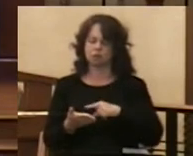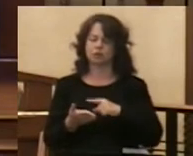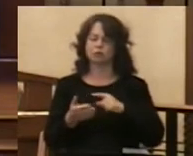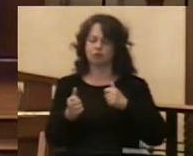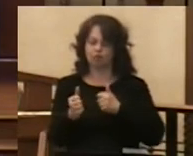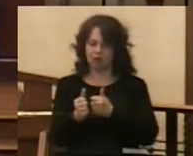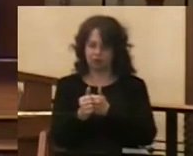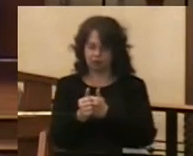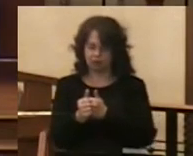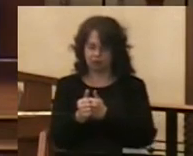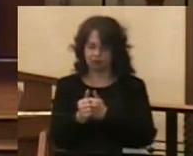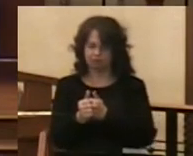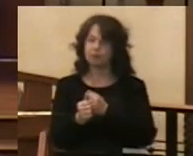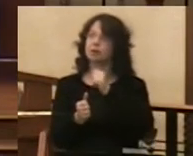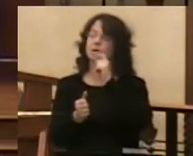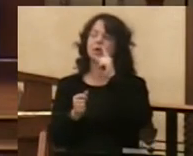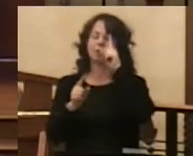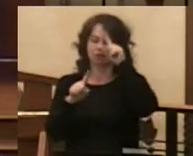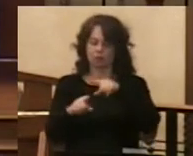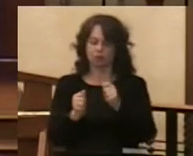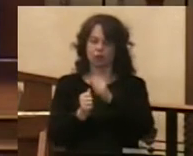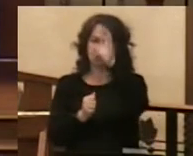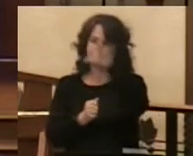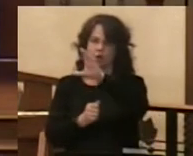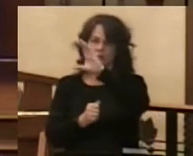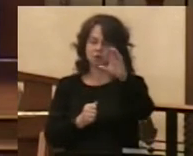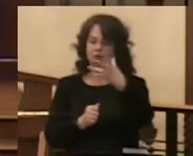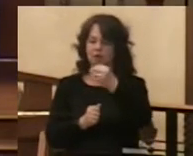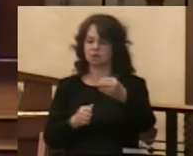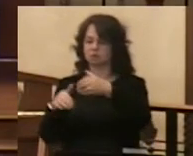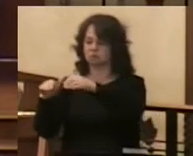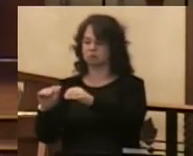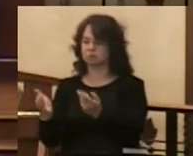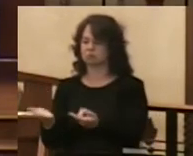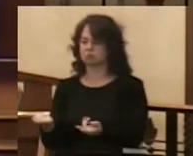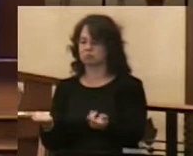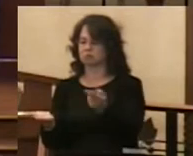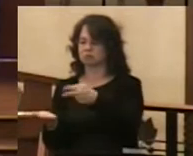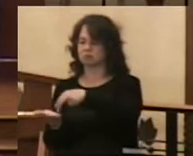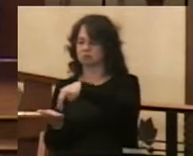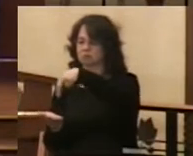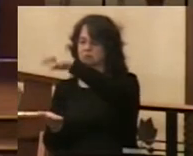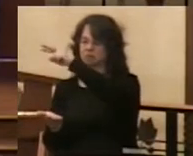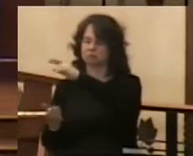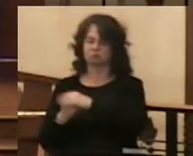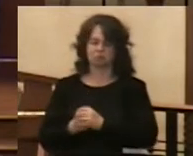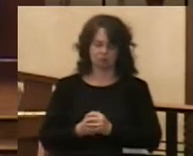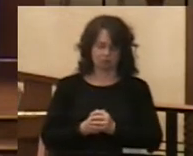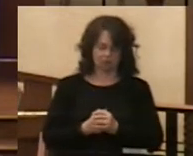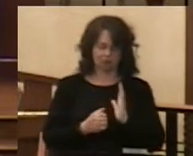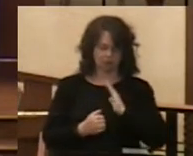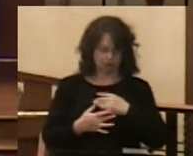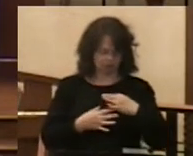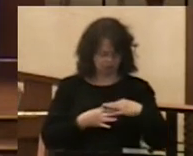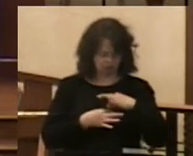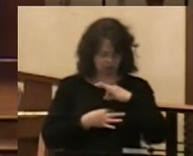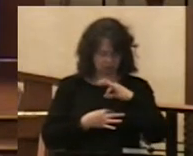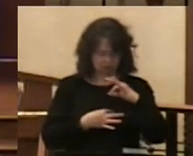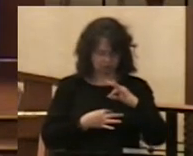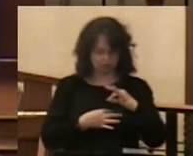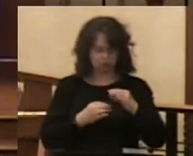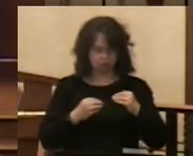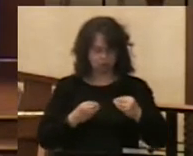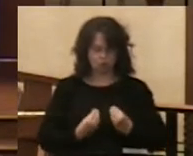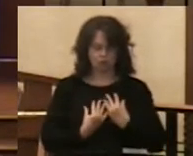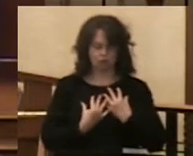of that covenant in the cross and the resurrection. Move our spirits in this journey as we worship the one who